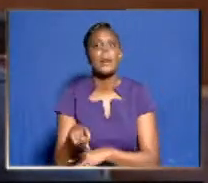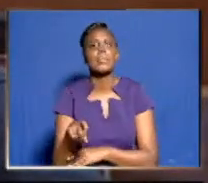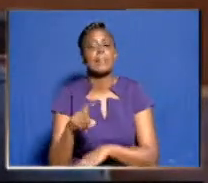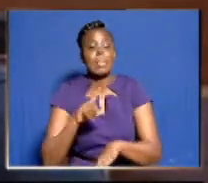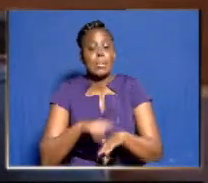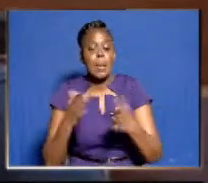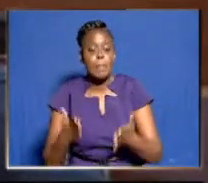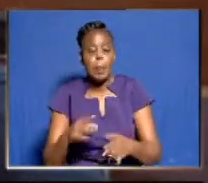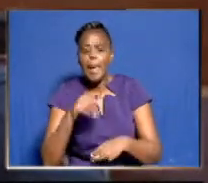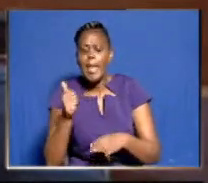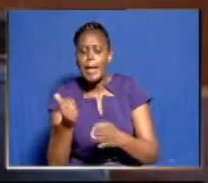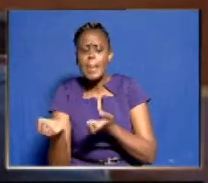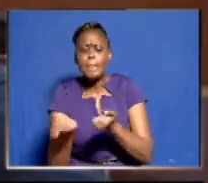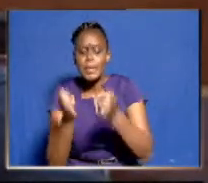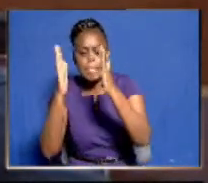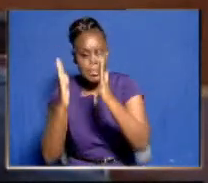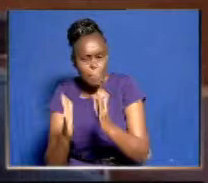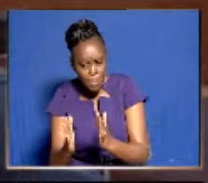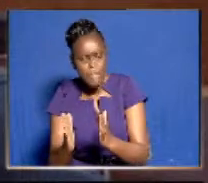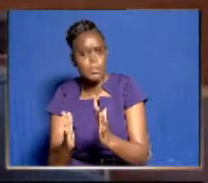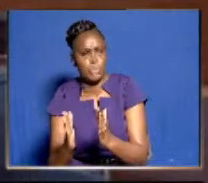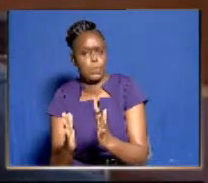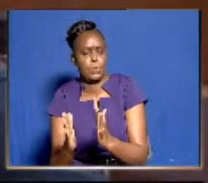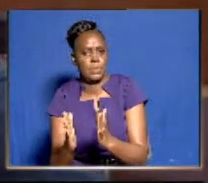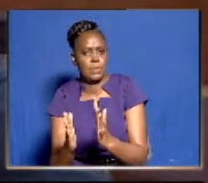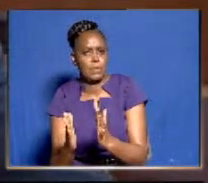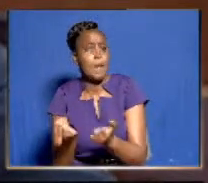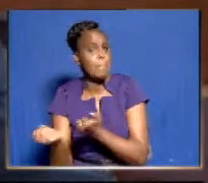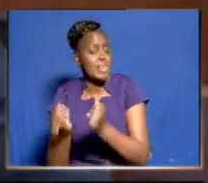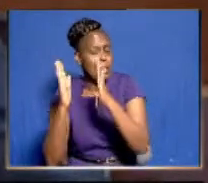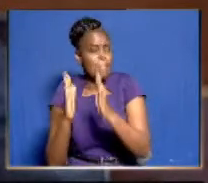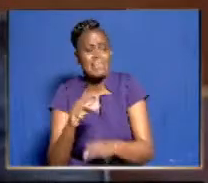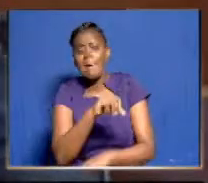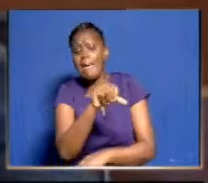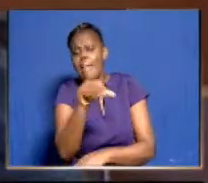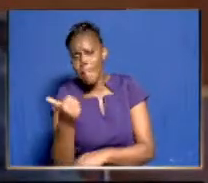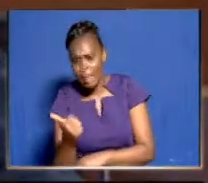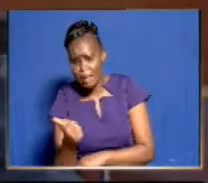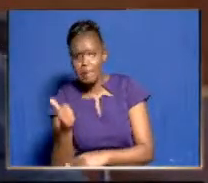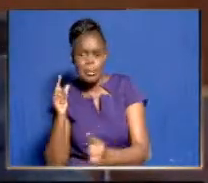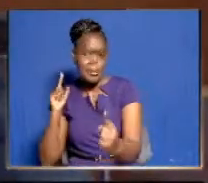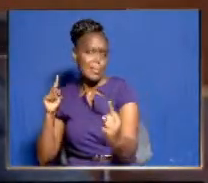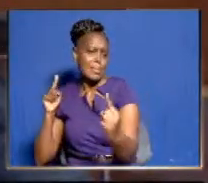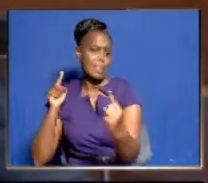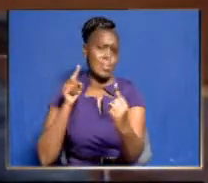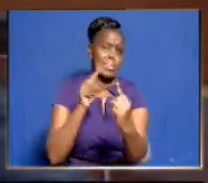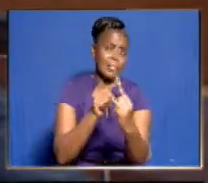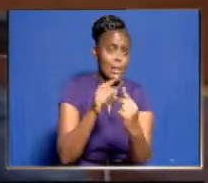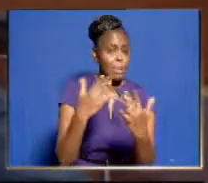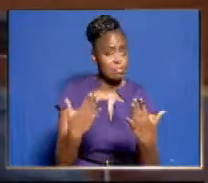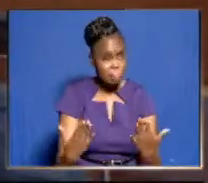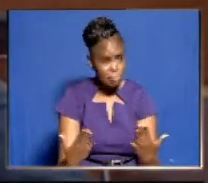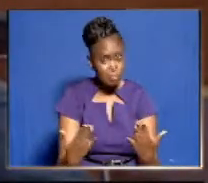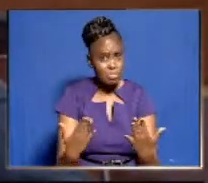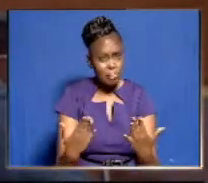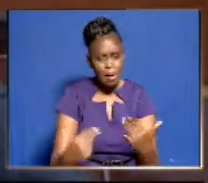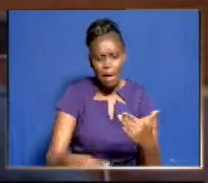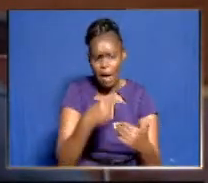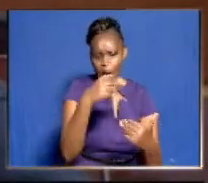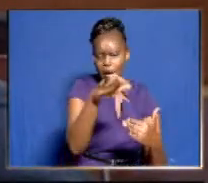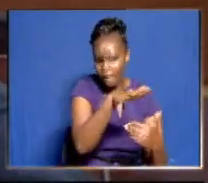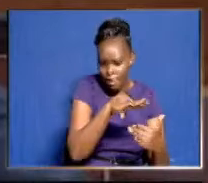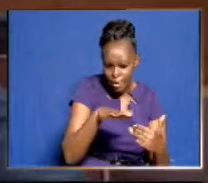now any investment which is going to be taken in this financial year must target high priority